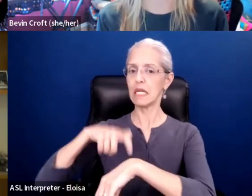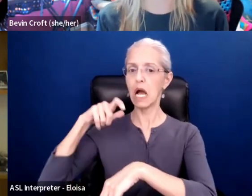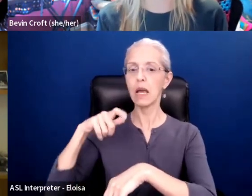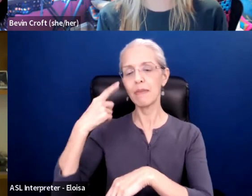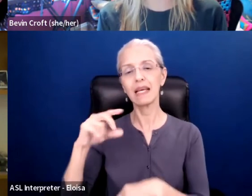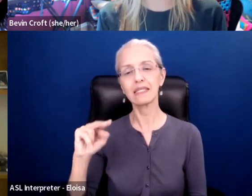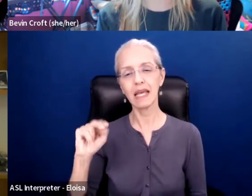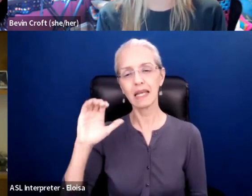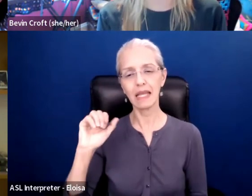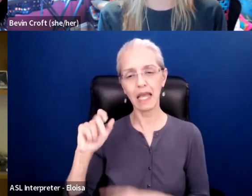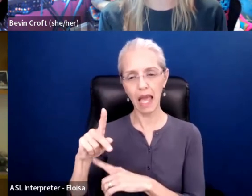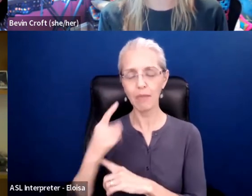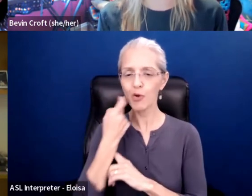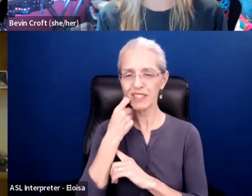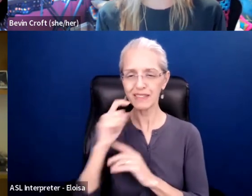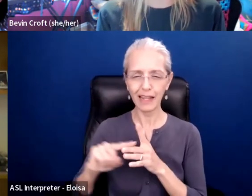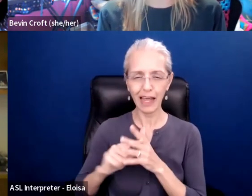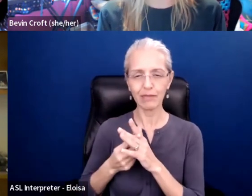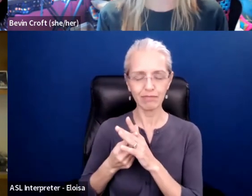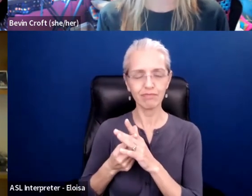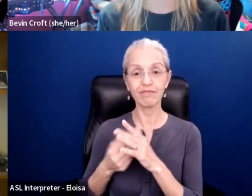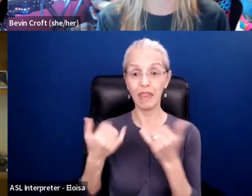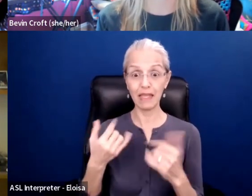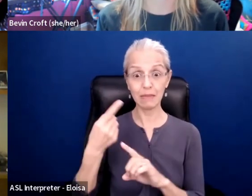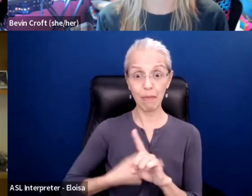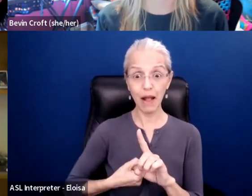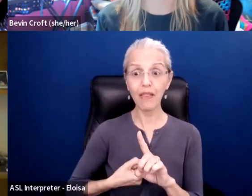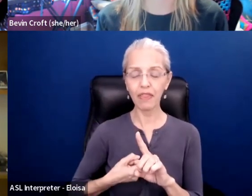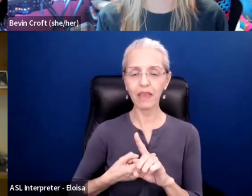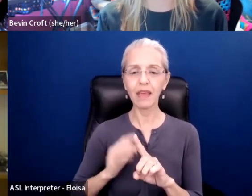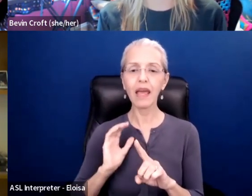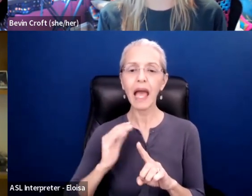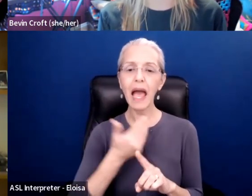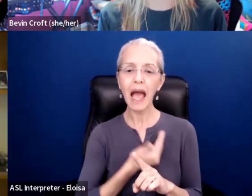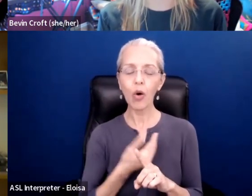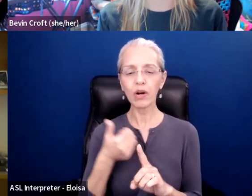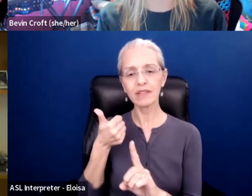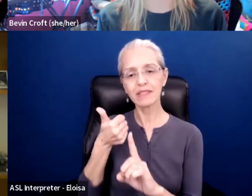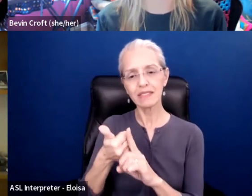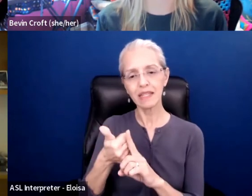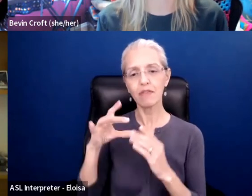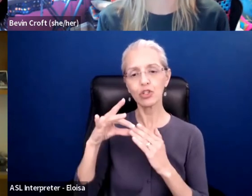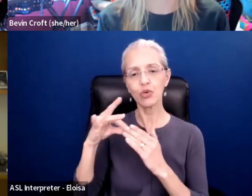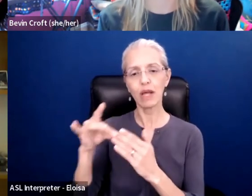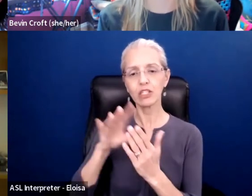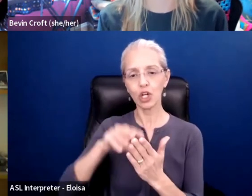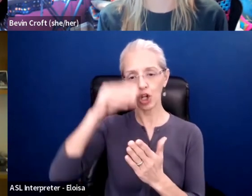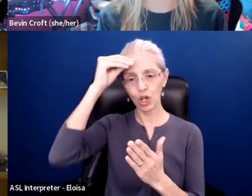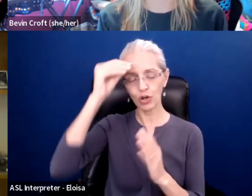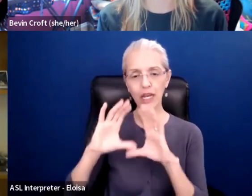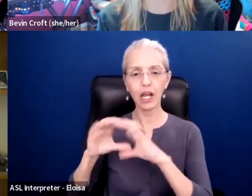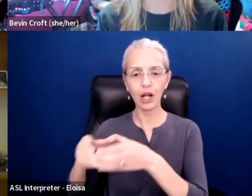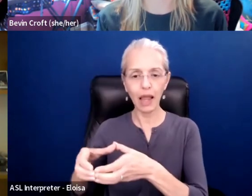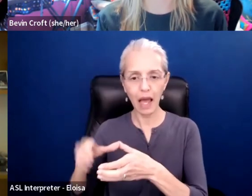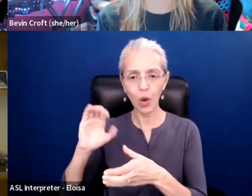NCAPS is just launching this month, our self-direction learning collaborative. And we're